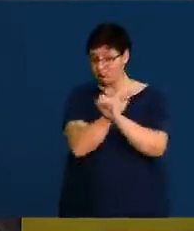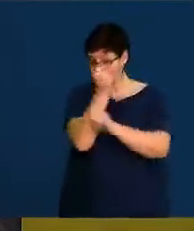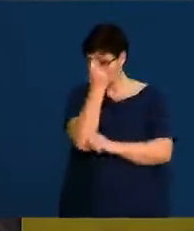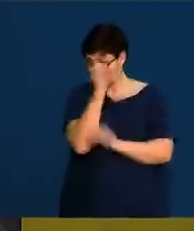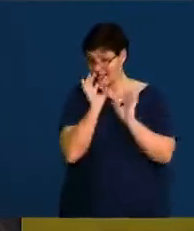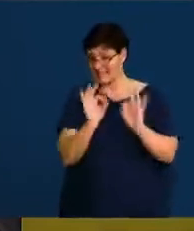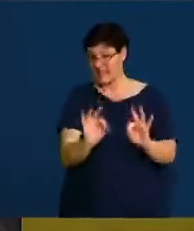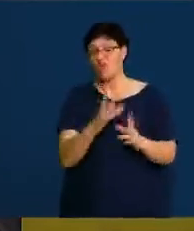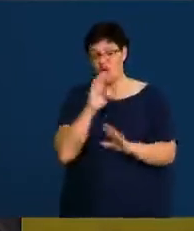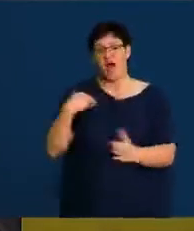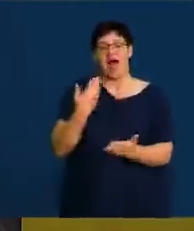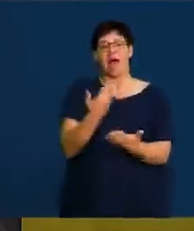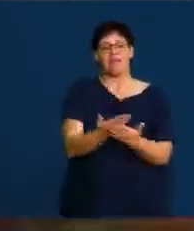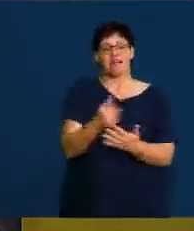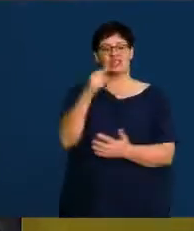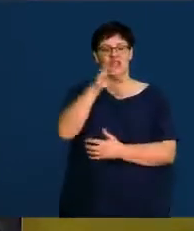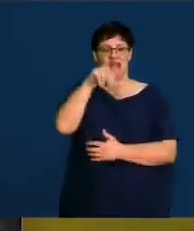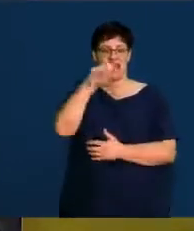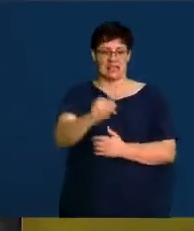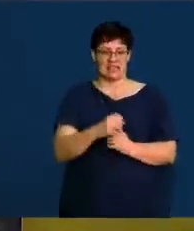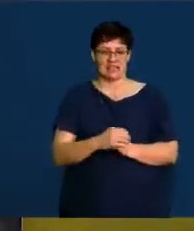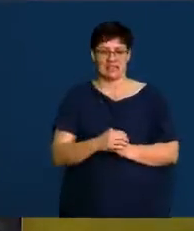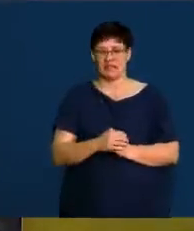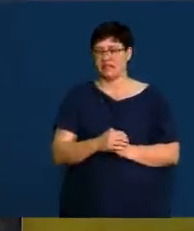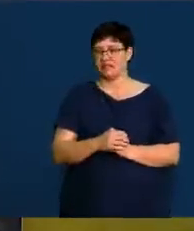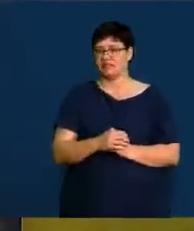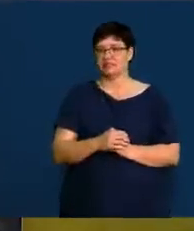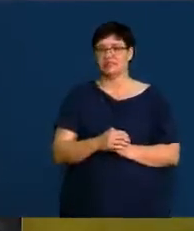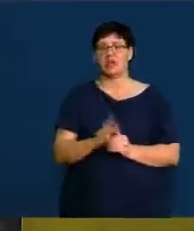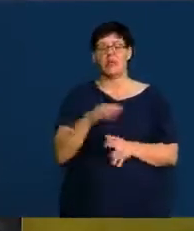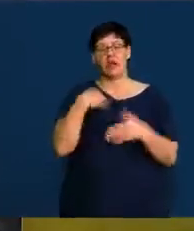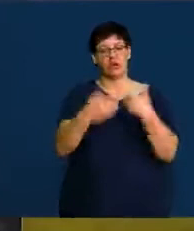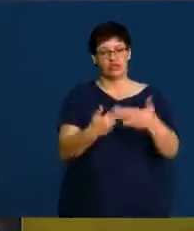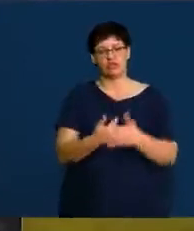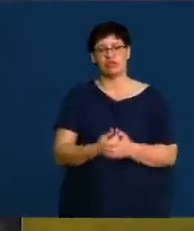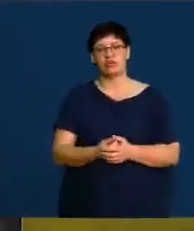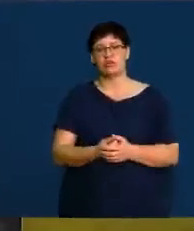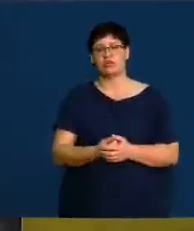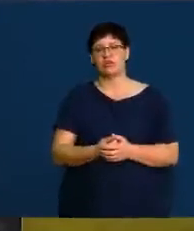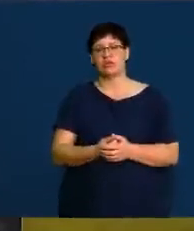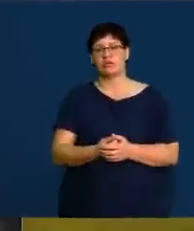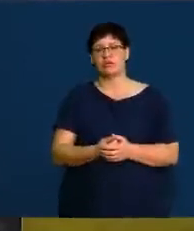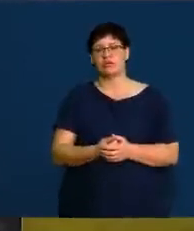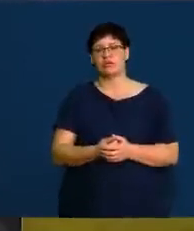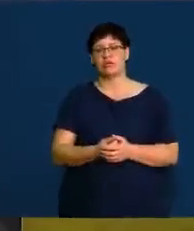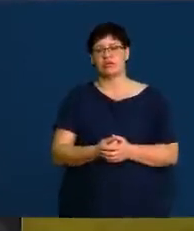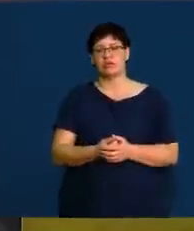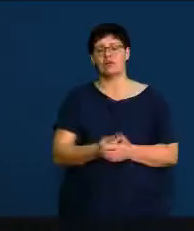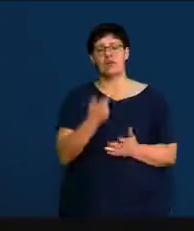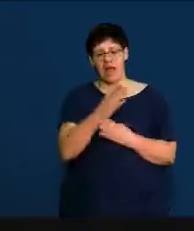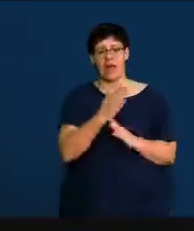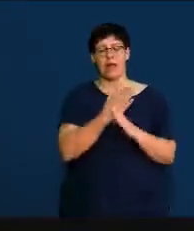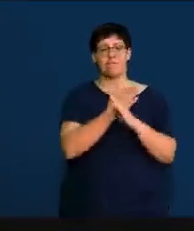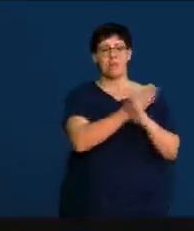here of applications of GIS. Moving on, we find that the following is a buffer.